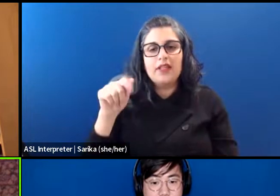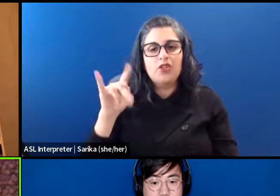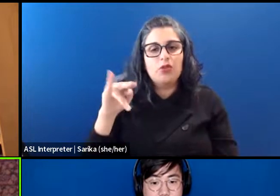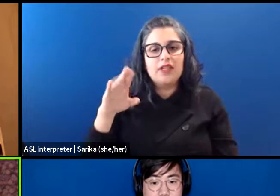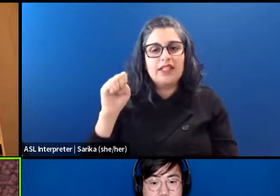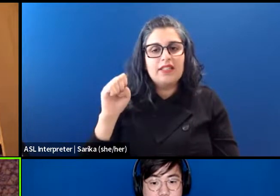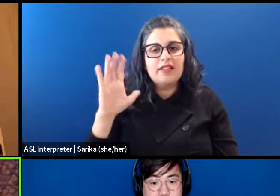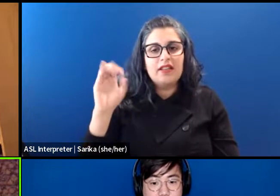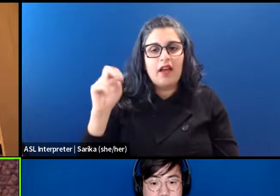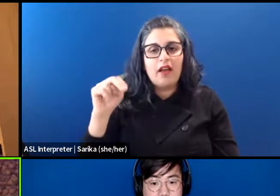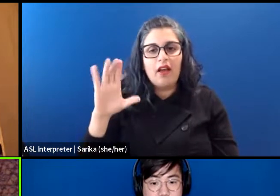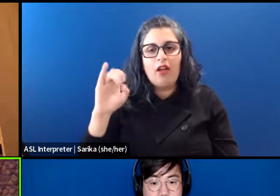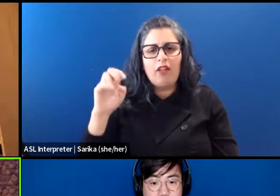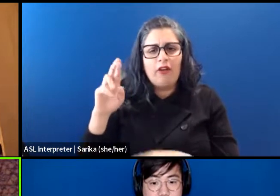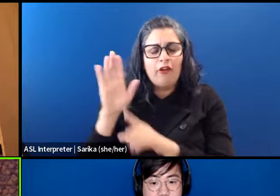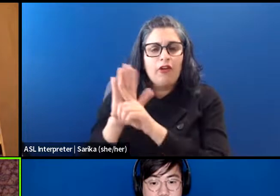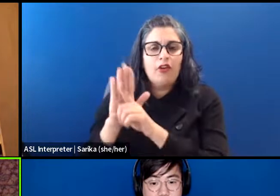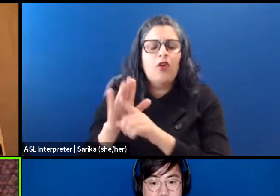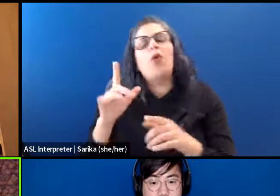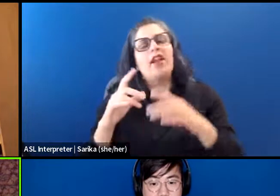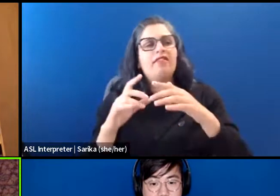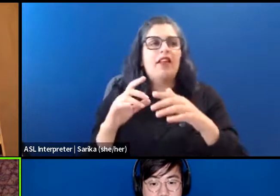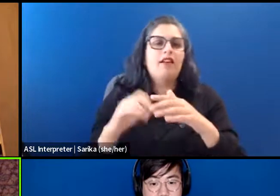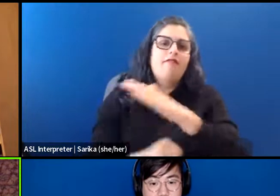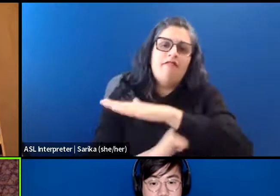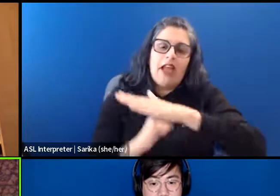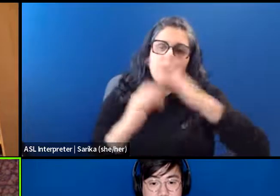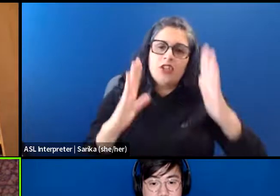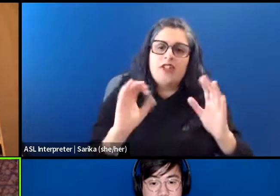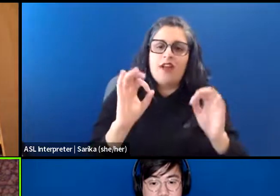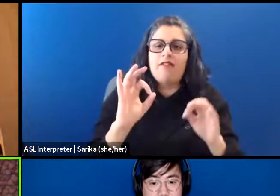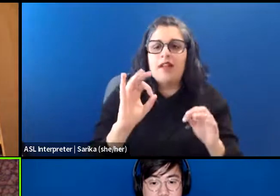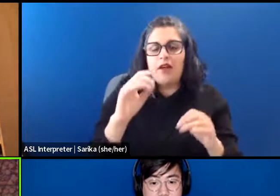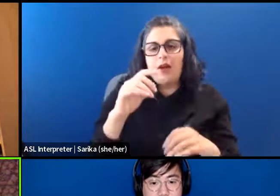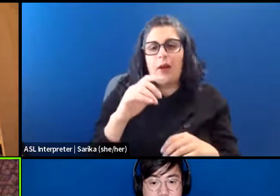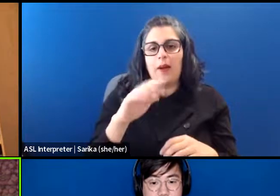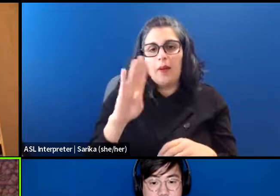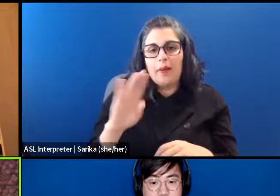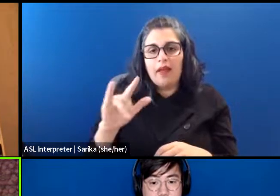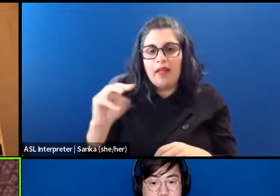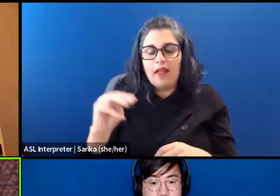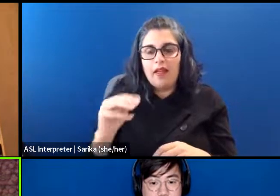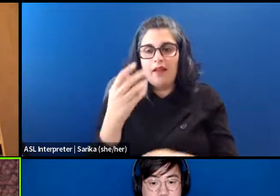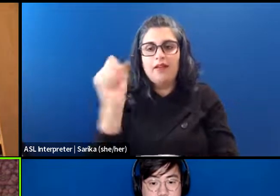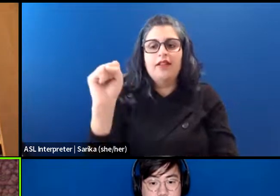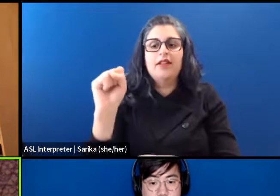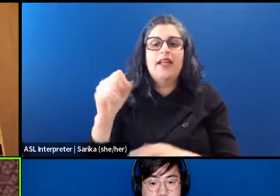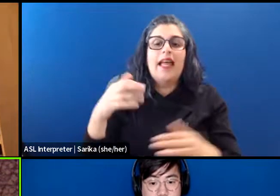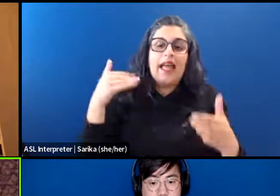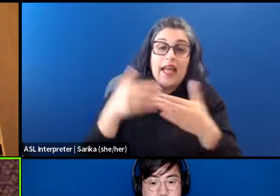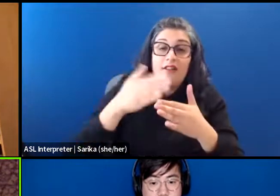of the founders of the Black Lives Matter movement, talk at the very end of her memoir,